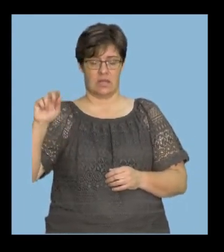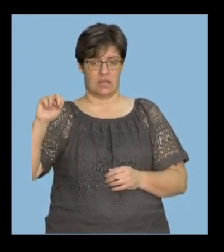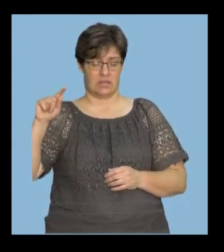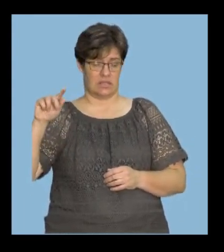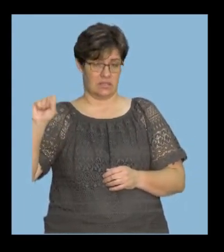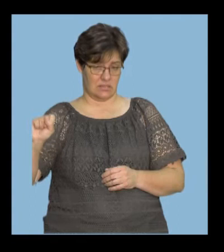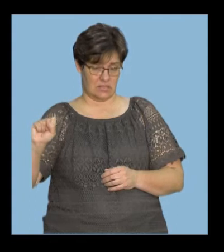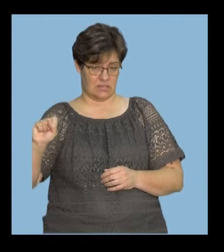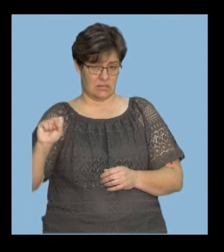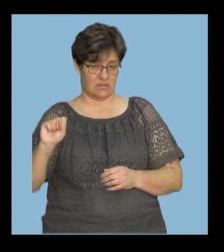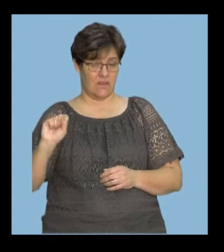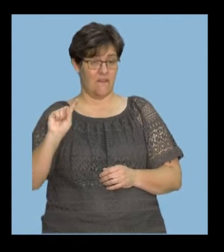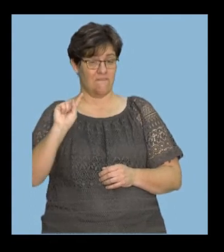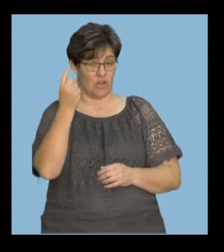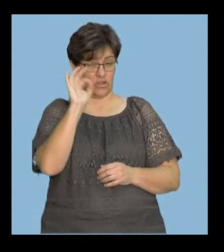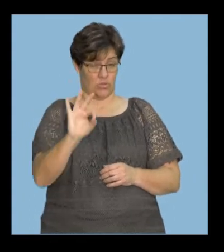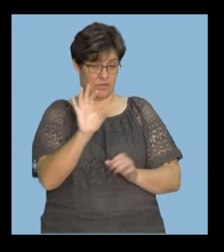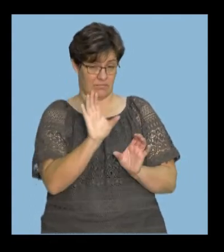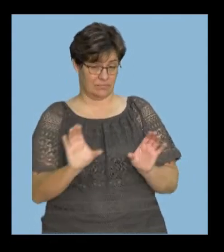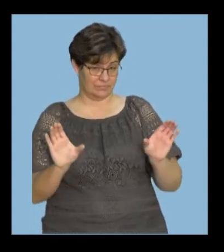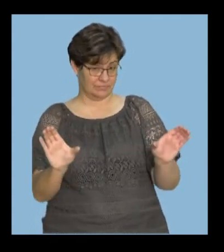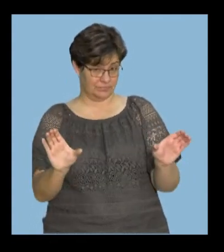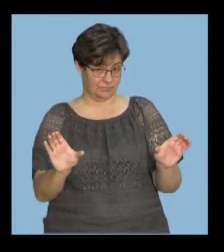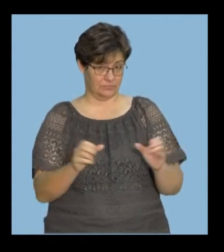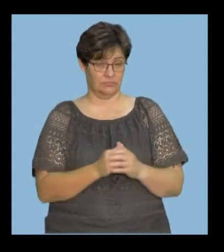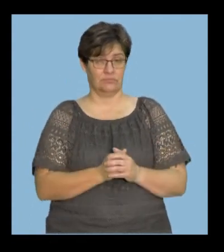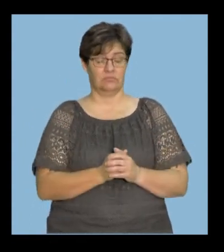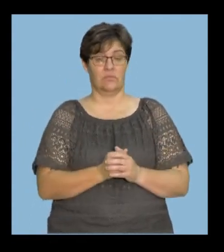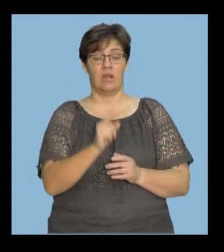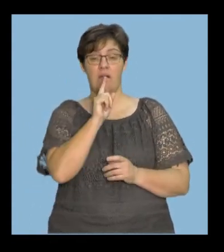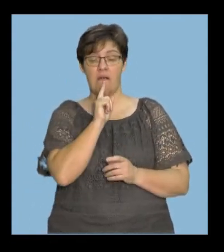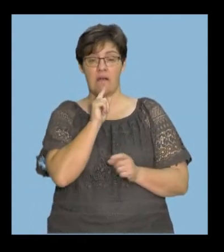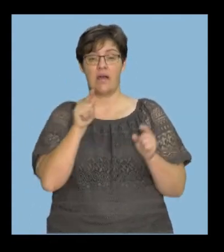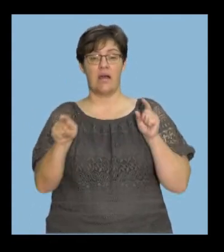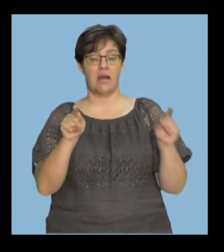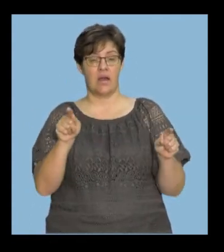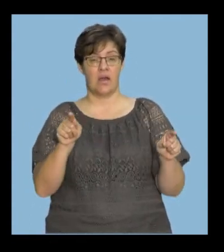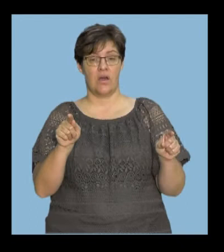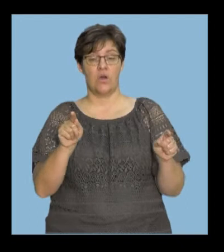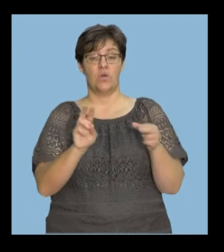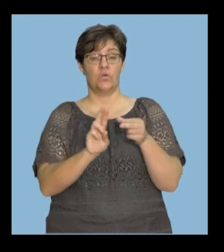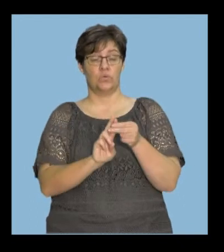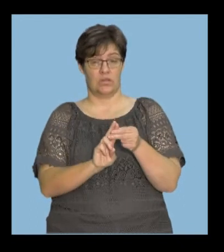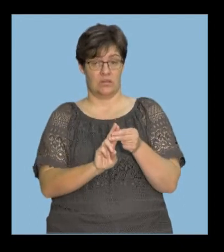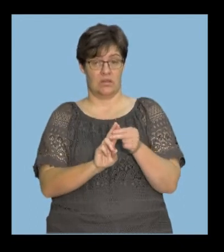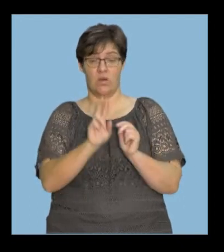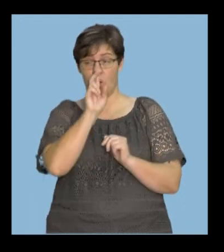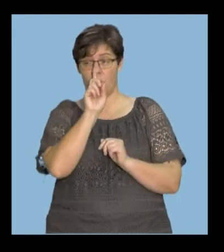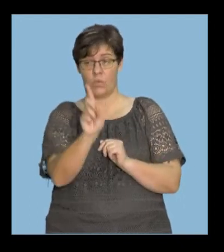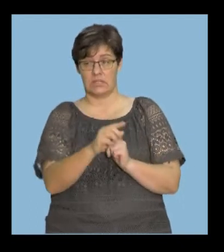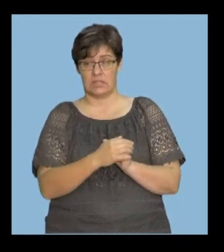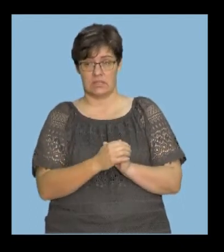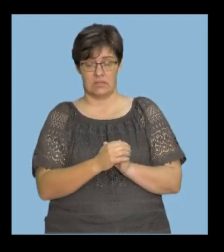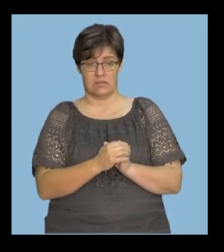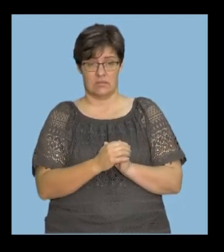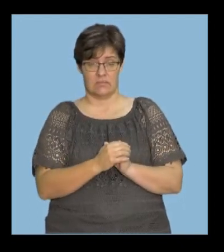consonants for Y. Now, what I want you to see is that the union of these two will look like